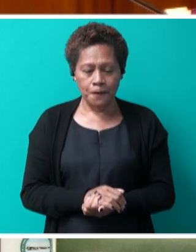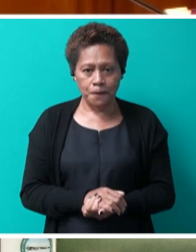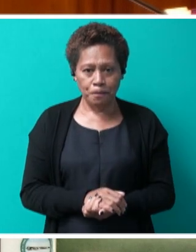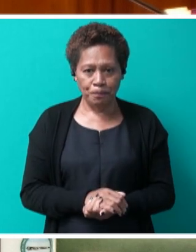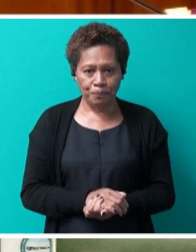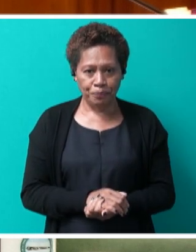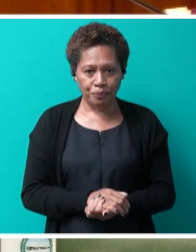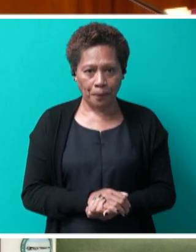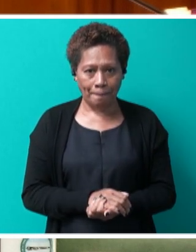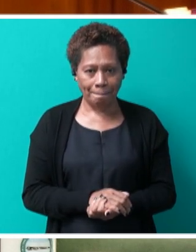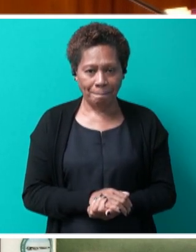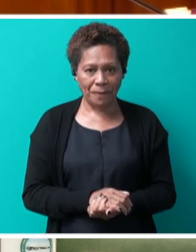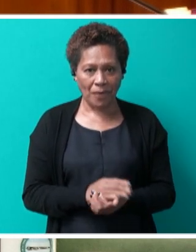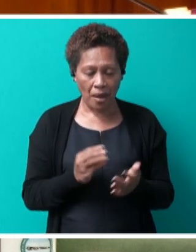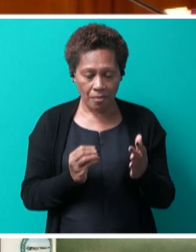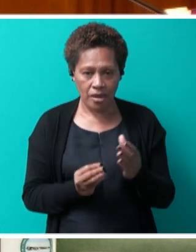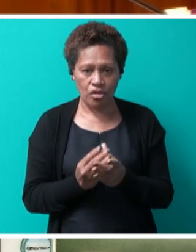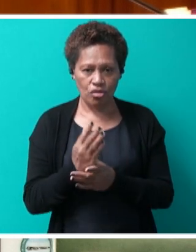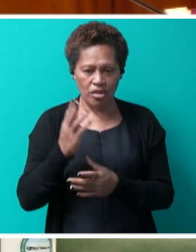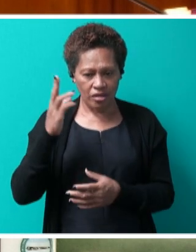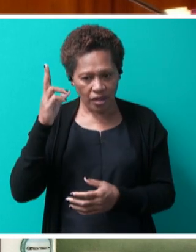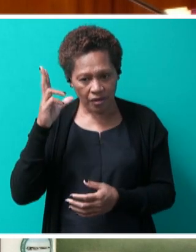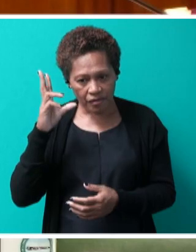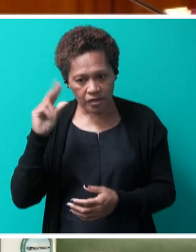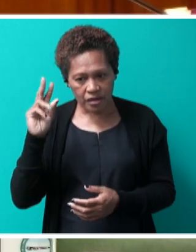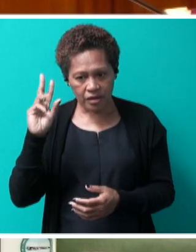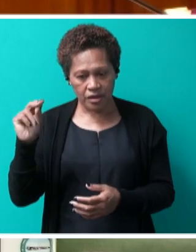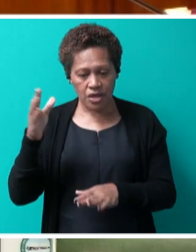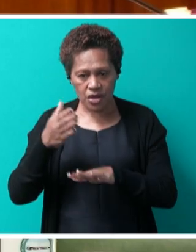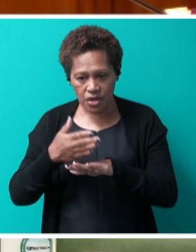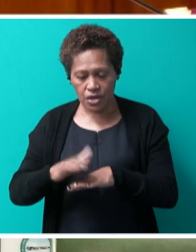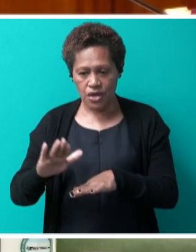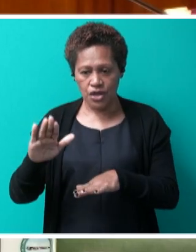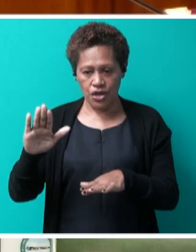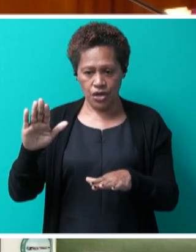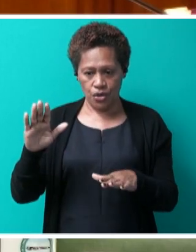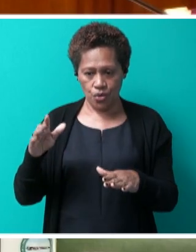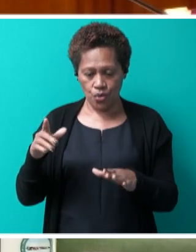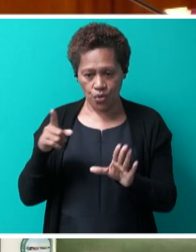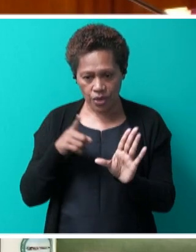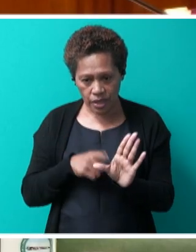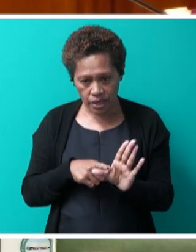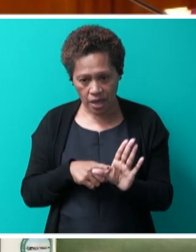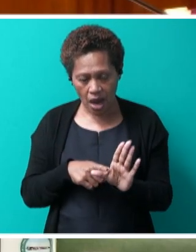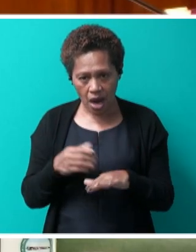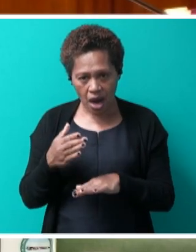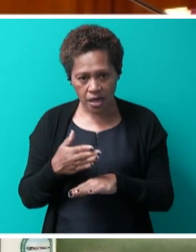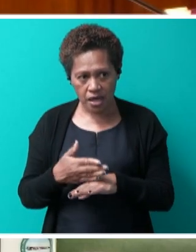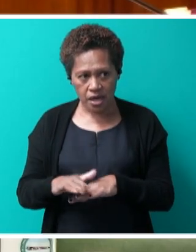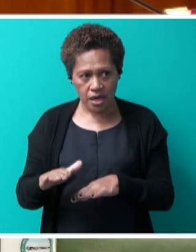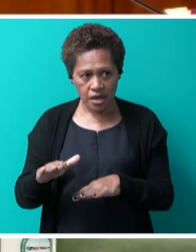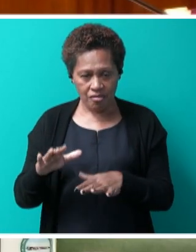na kawandina na Itoke, ni ngonobo, me tobobo, me bangiliti kai mai. And